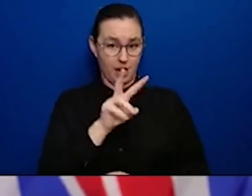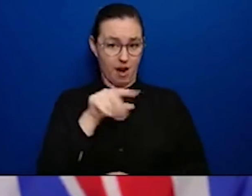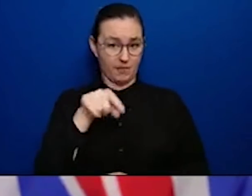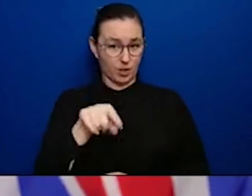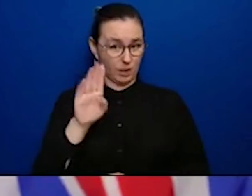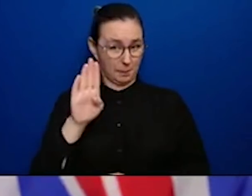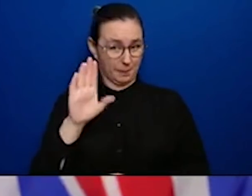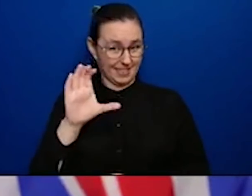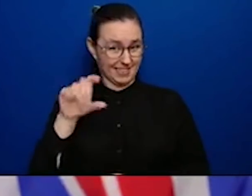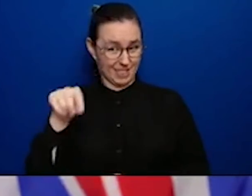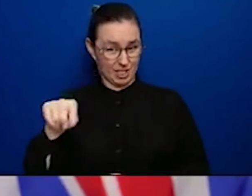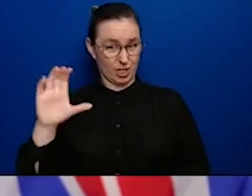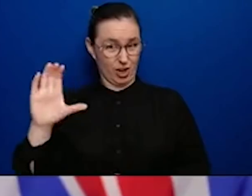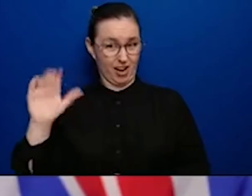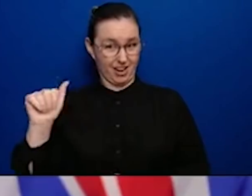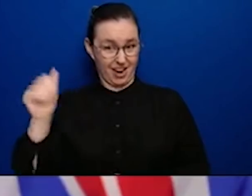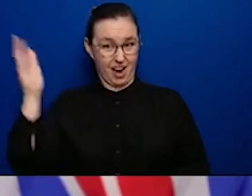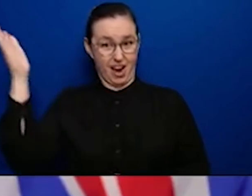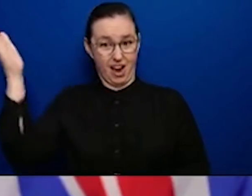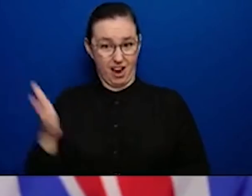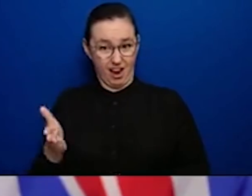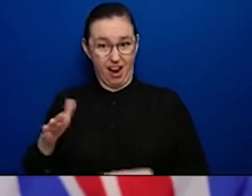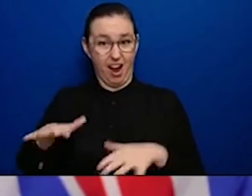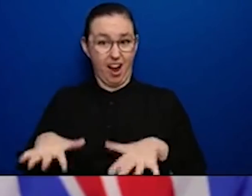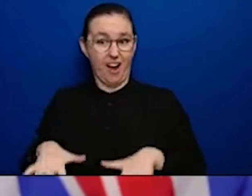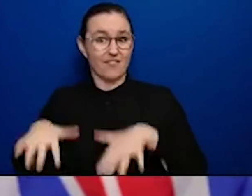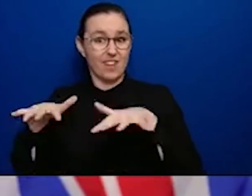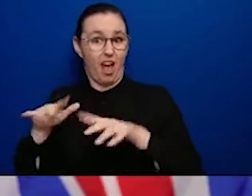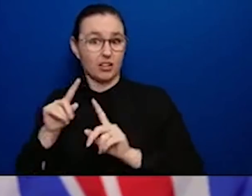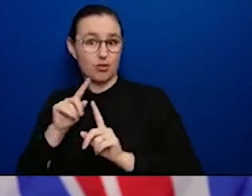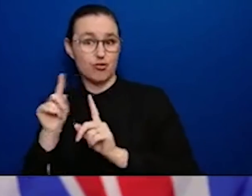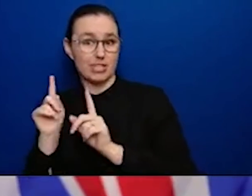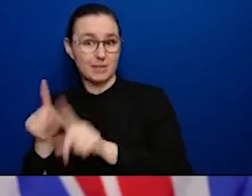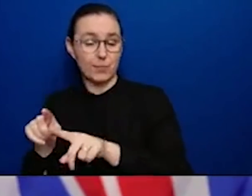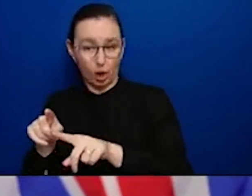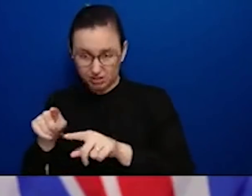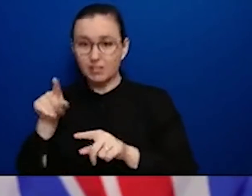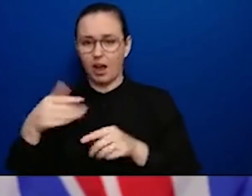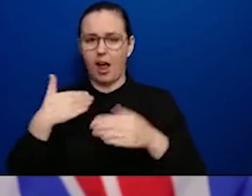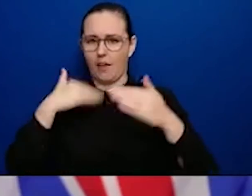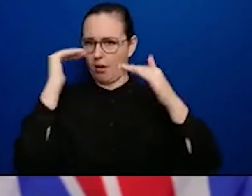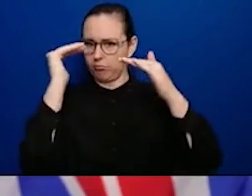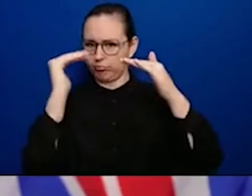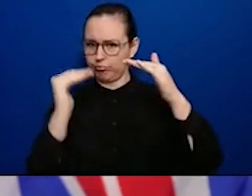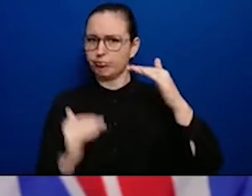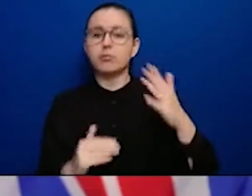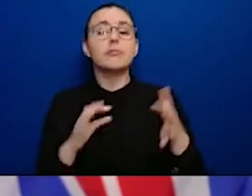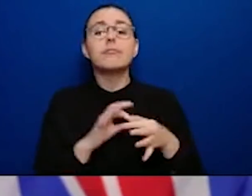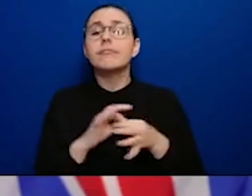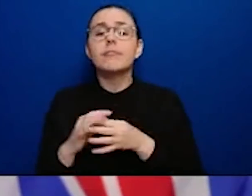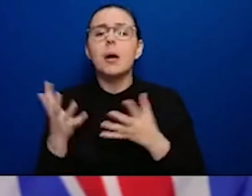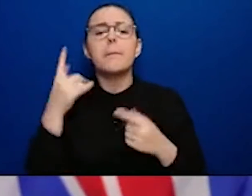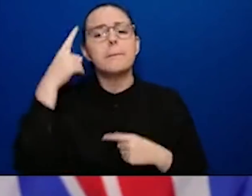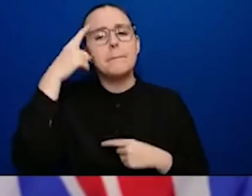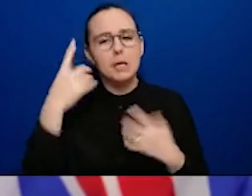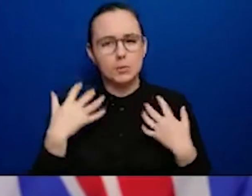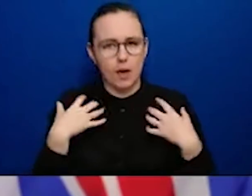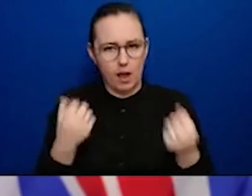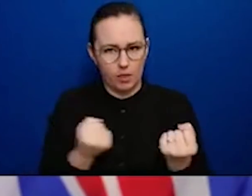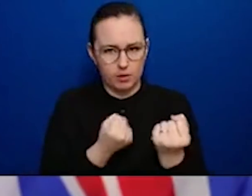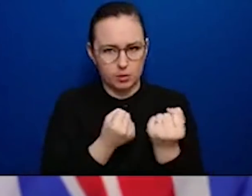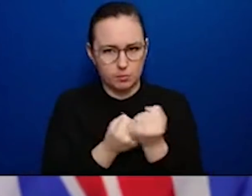gov.bc.ca/flood response has a full list of virtual mental health supports available to anyone affected by the flooding. This